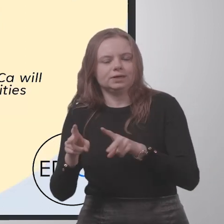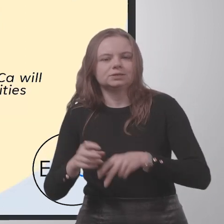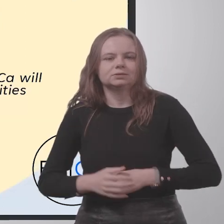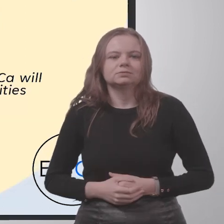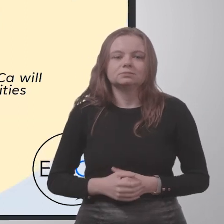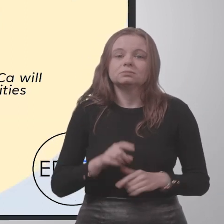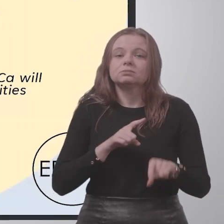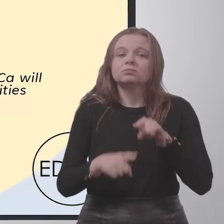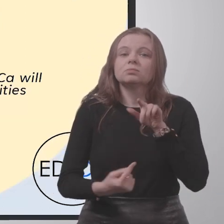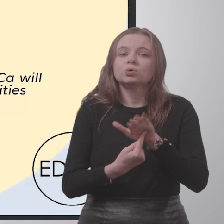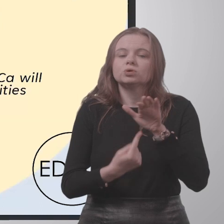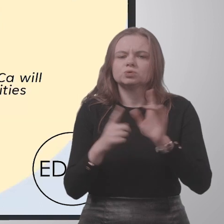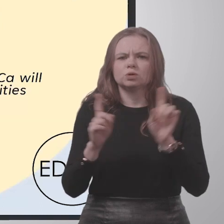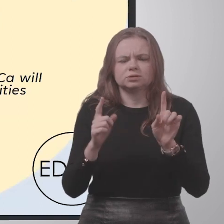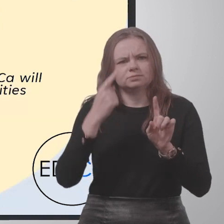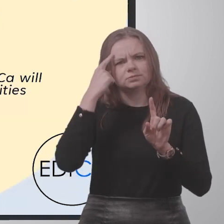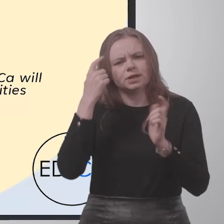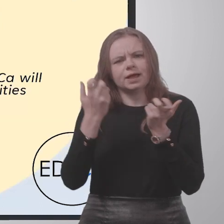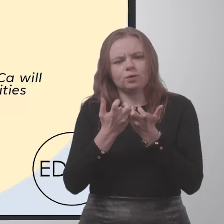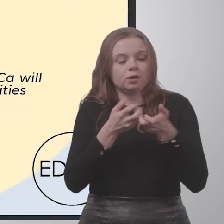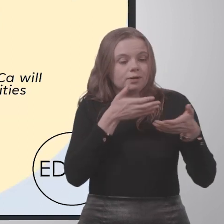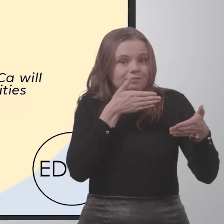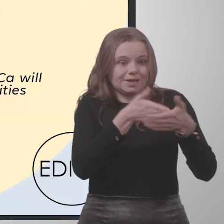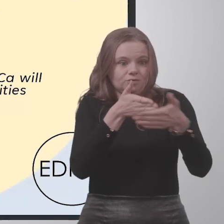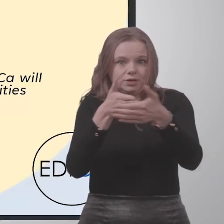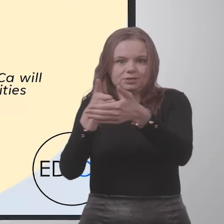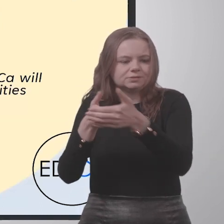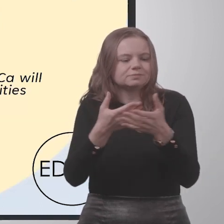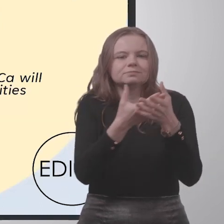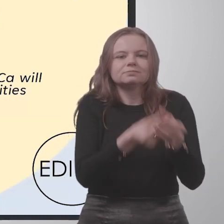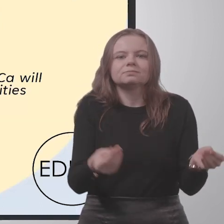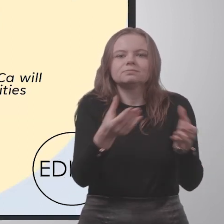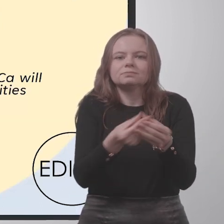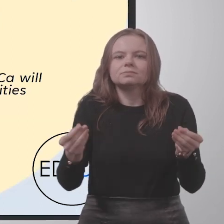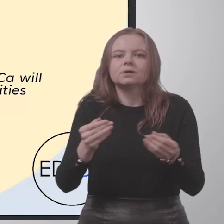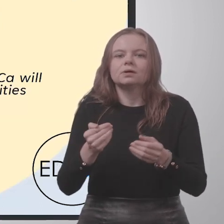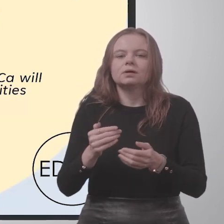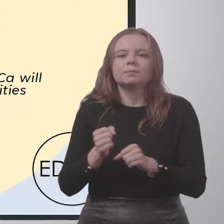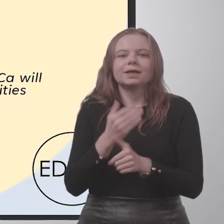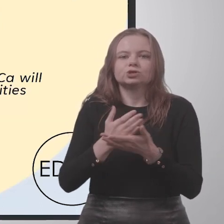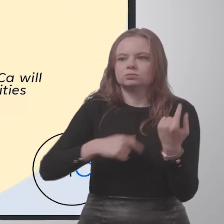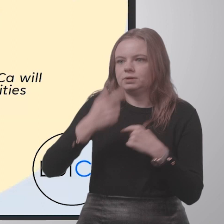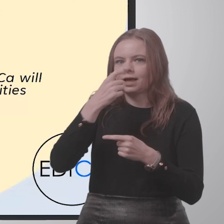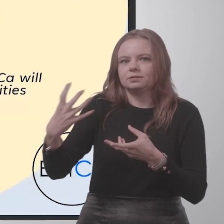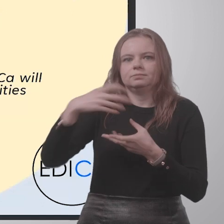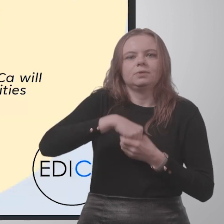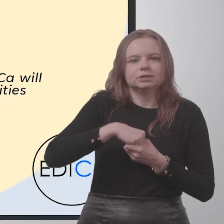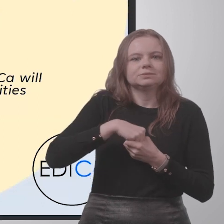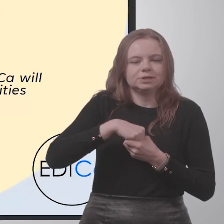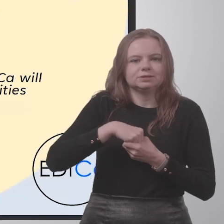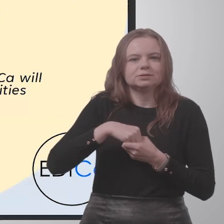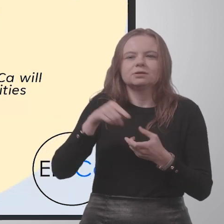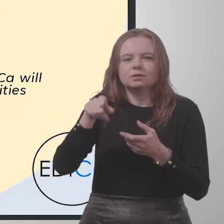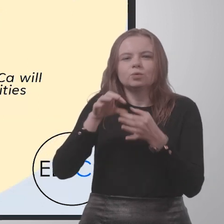most important things is really to kind of think about how we remove these barriers to participation, particularly experienced within the